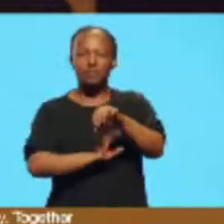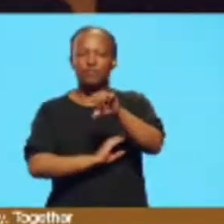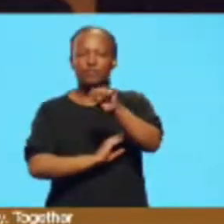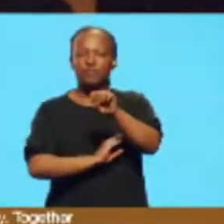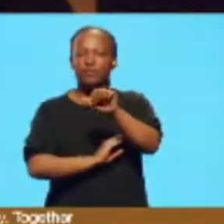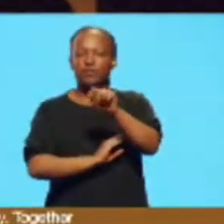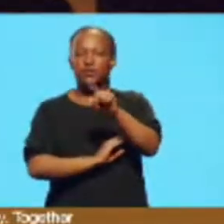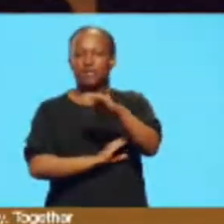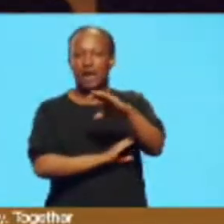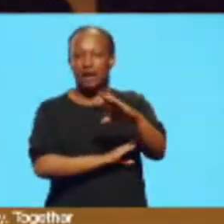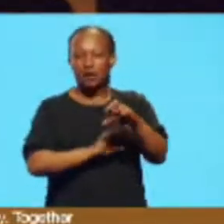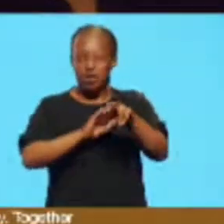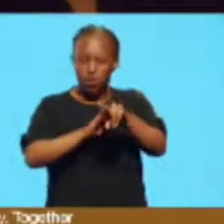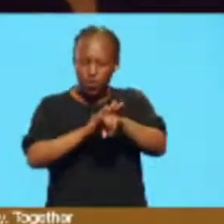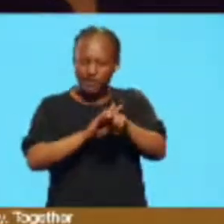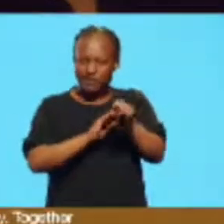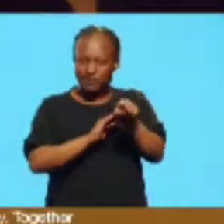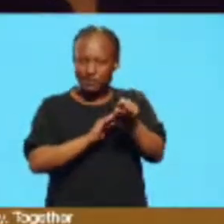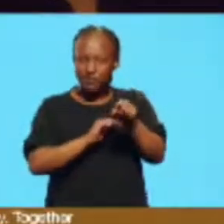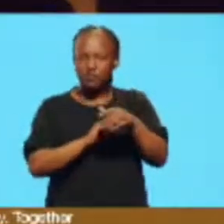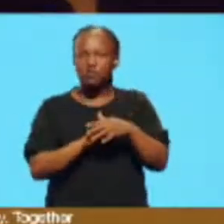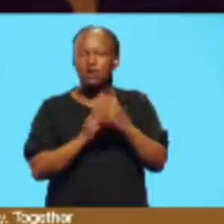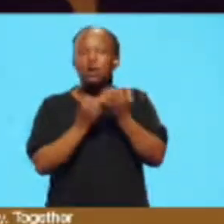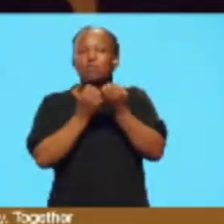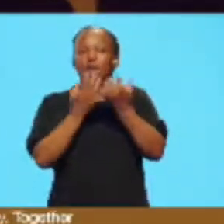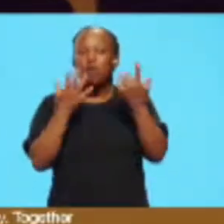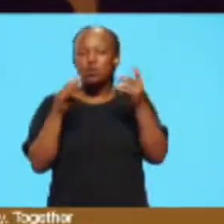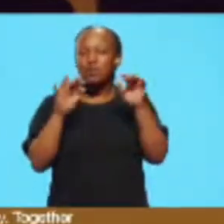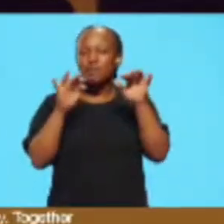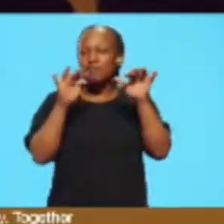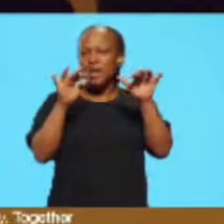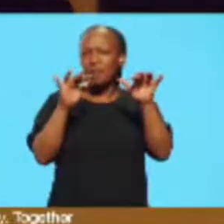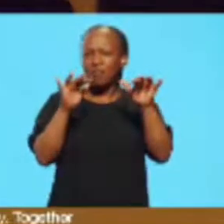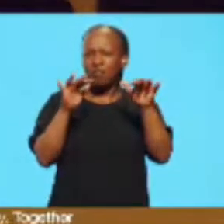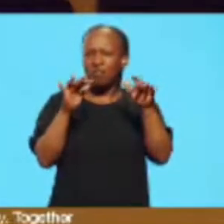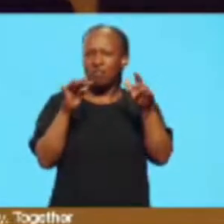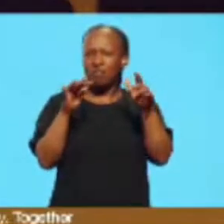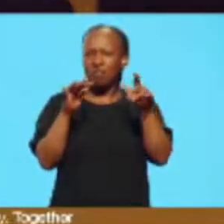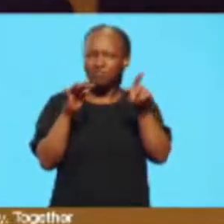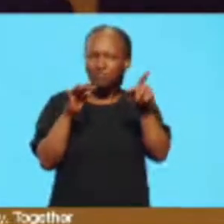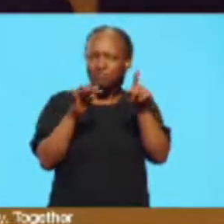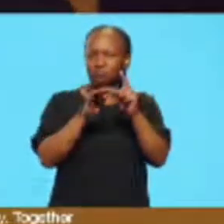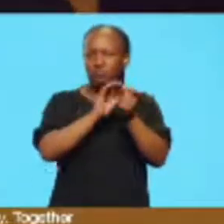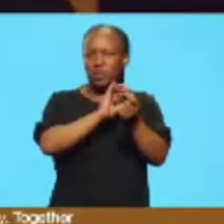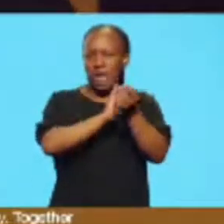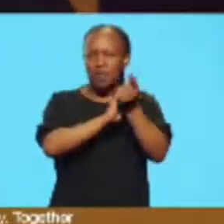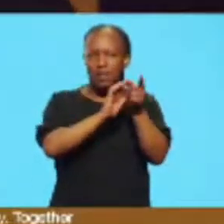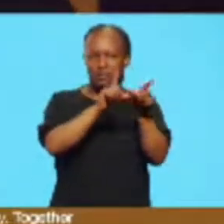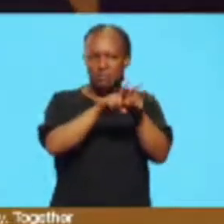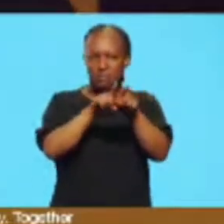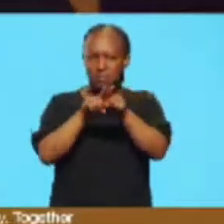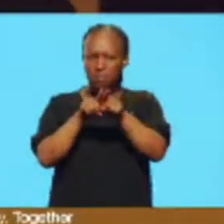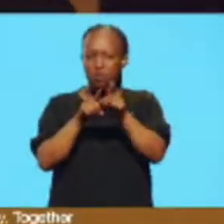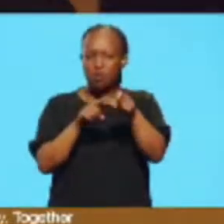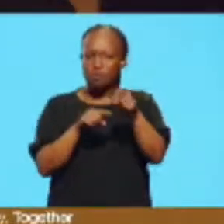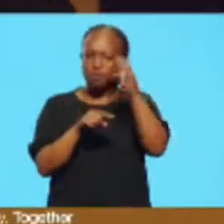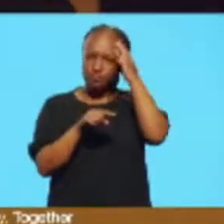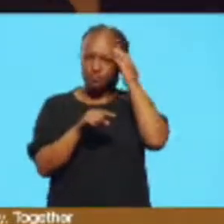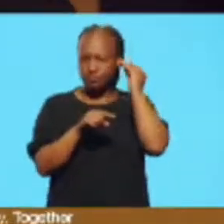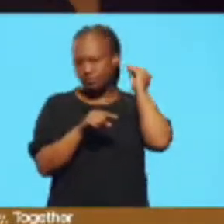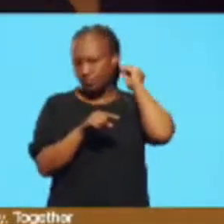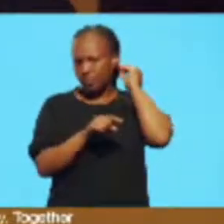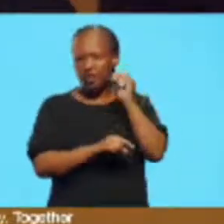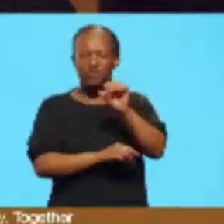words, most of the population trends should consider the issue of Southern